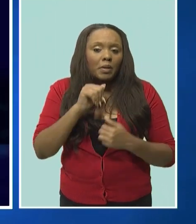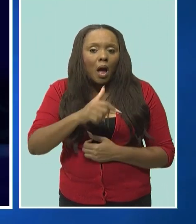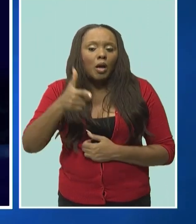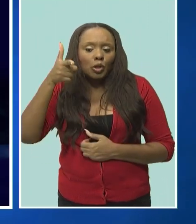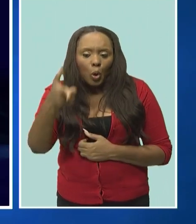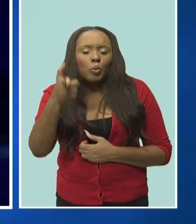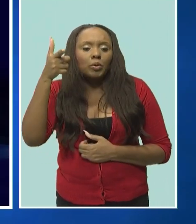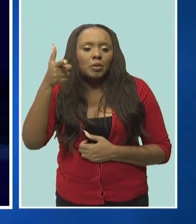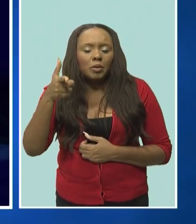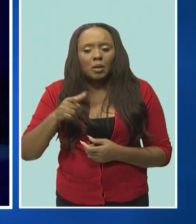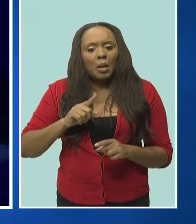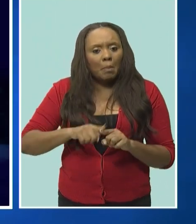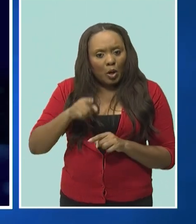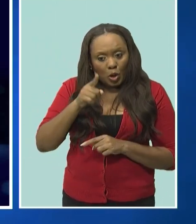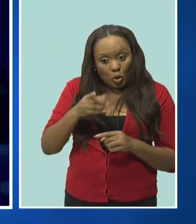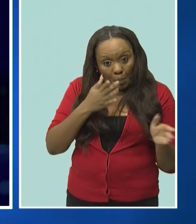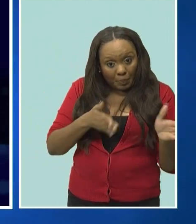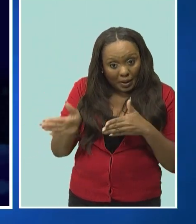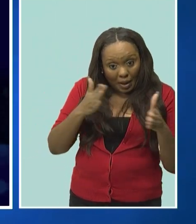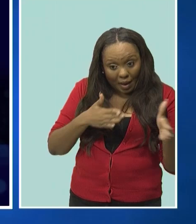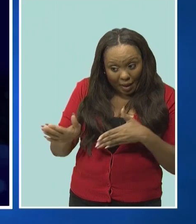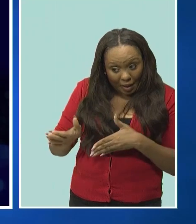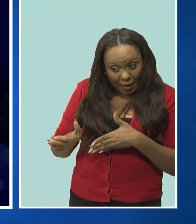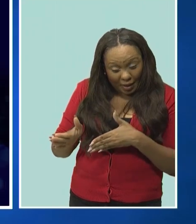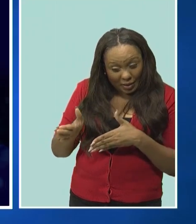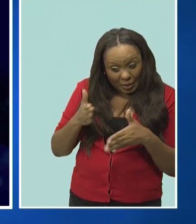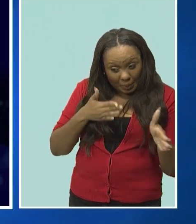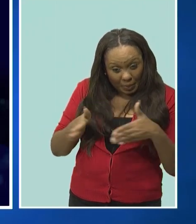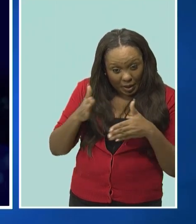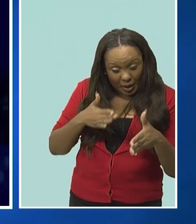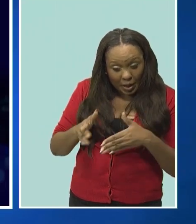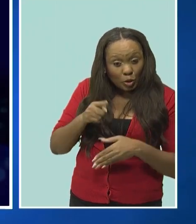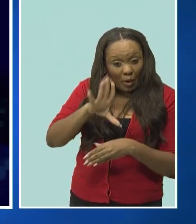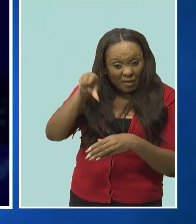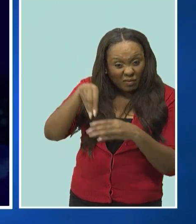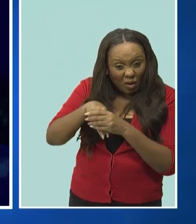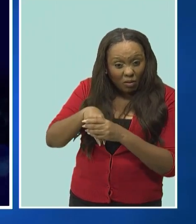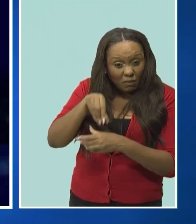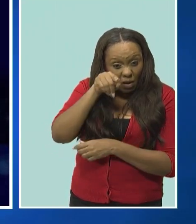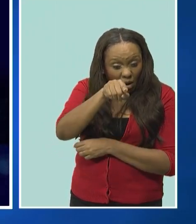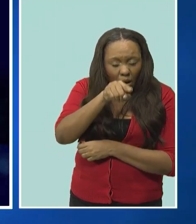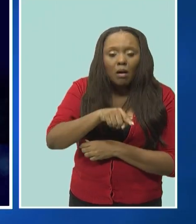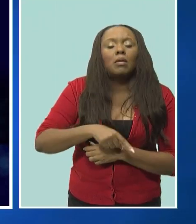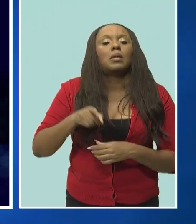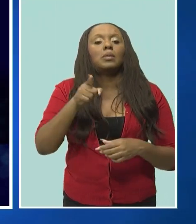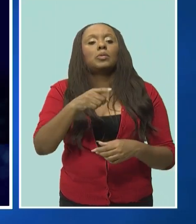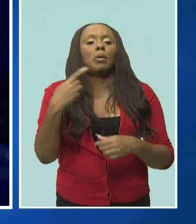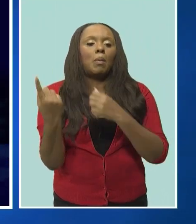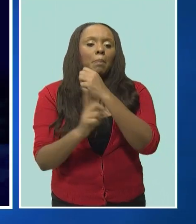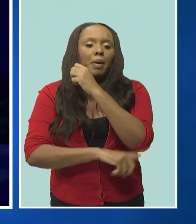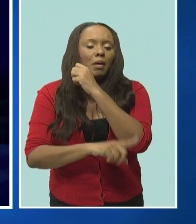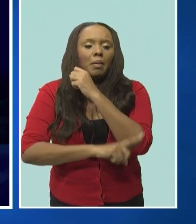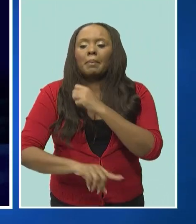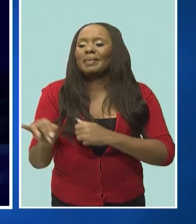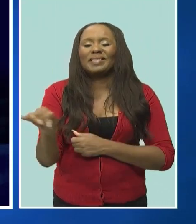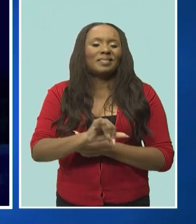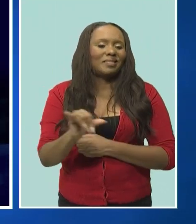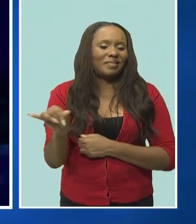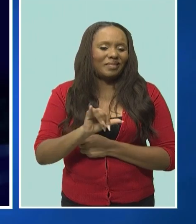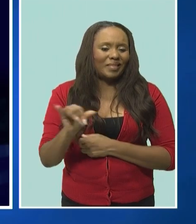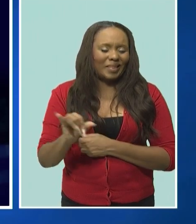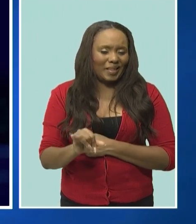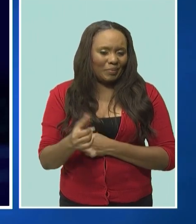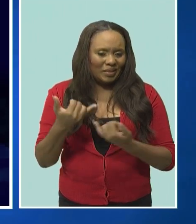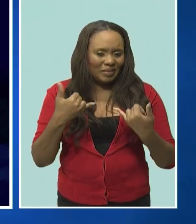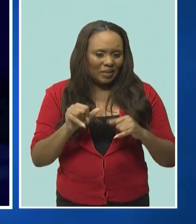you plan with somebody to go and shoot somebody else, if you participate with an offender in committing a firearm crime,